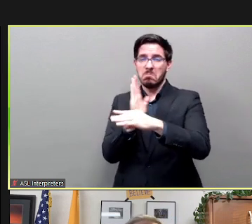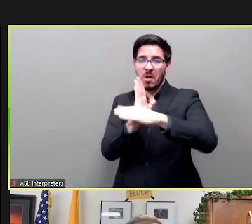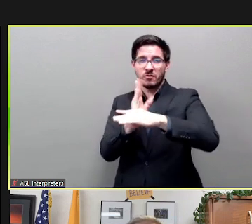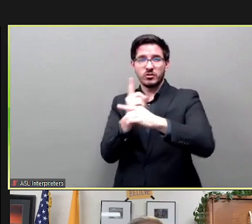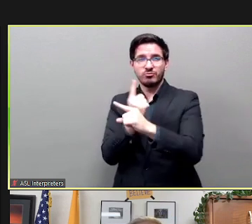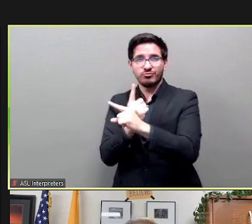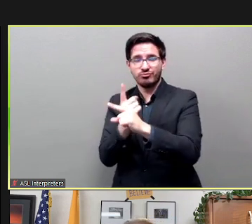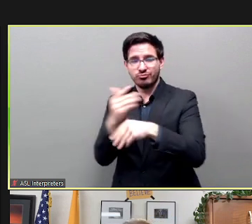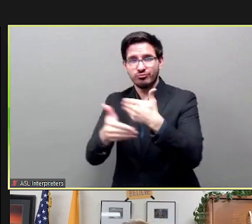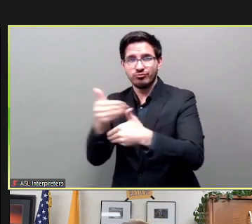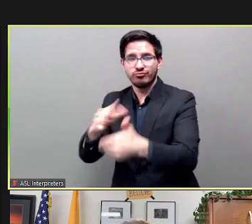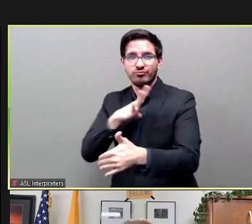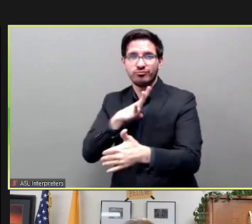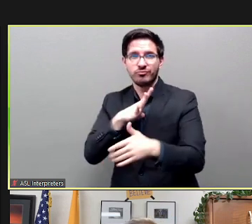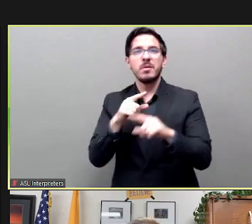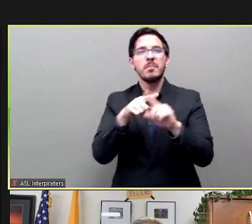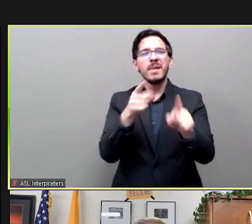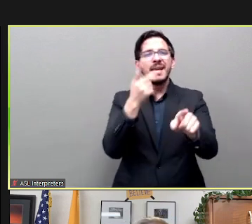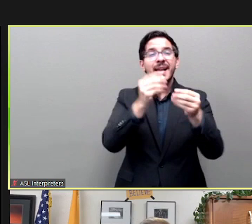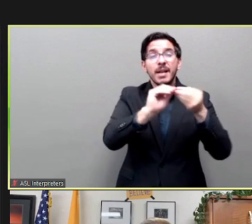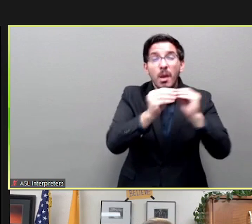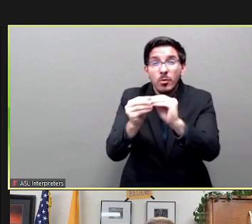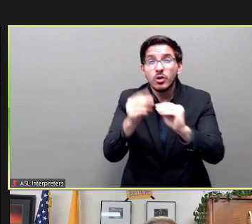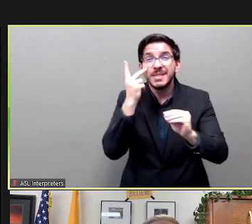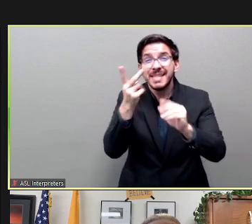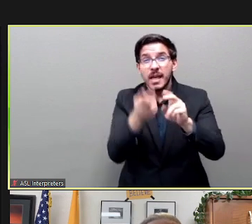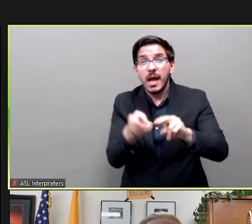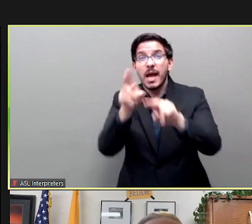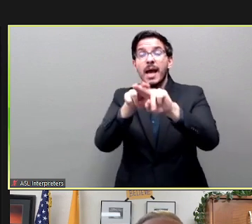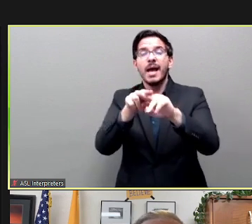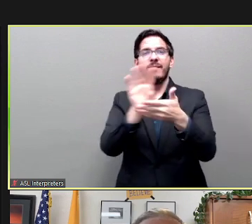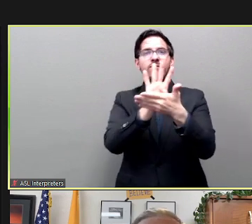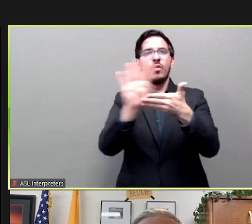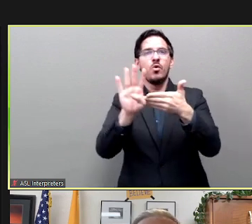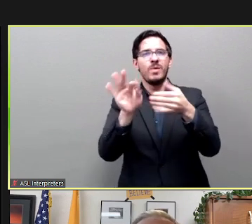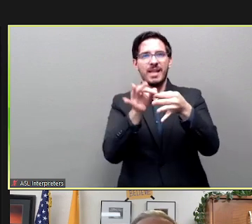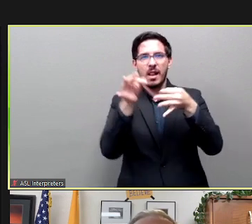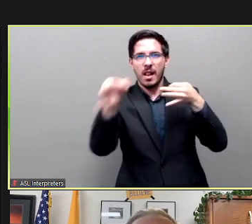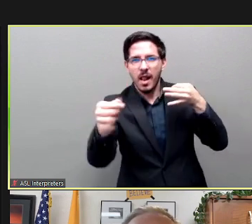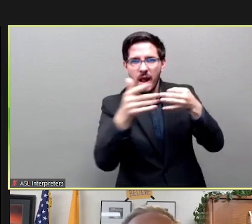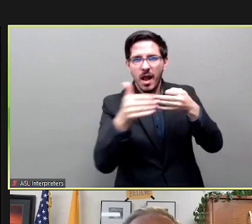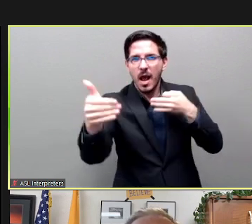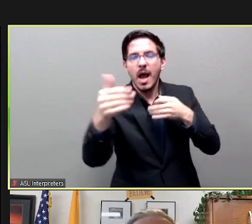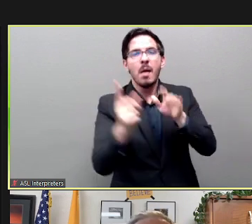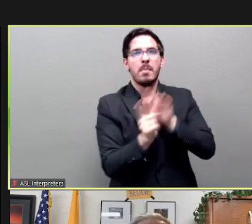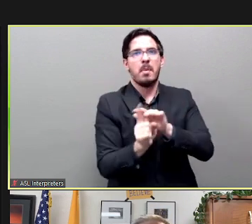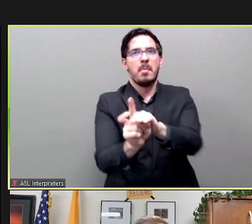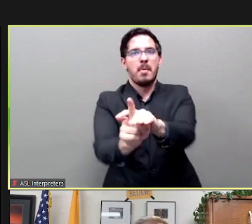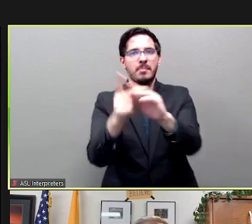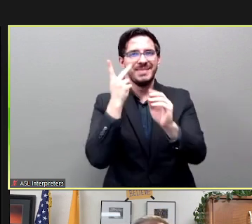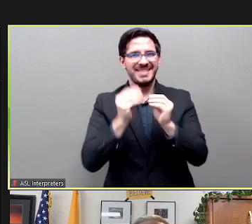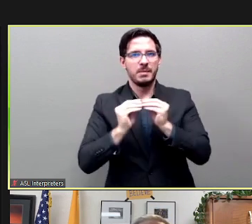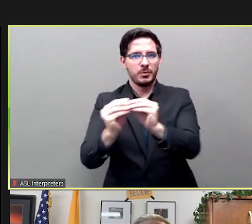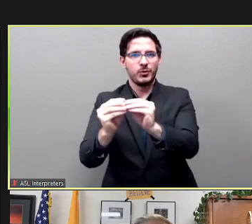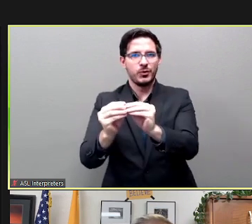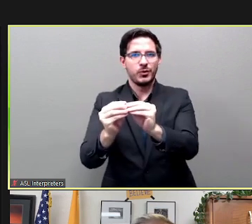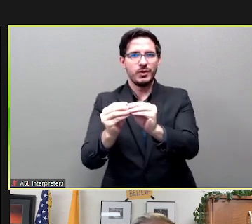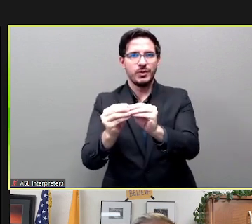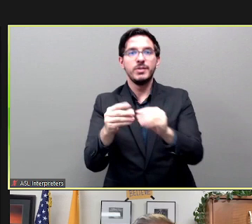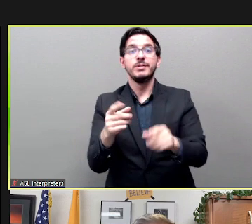after hospitalizations. And so we've had 14 deaths in the last 14 days,